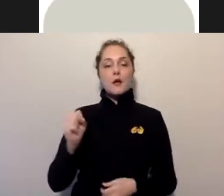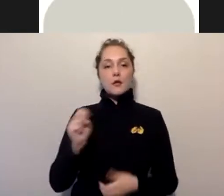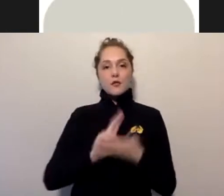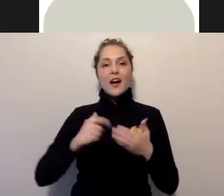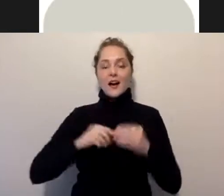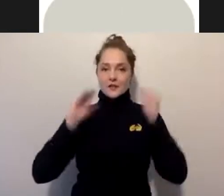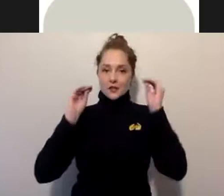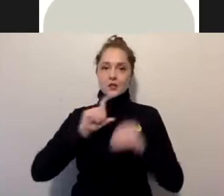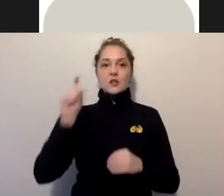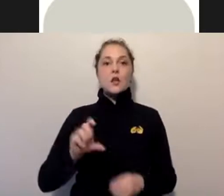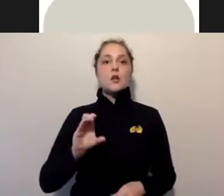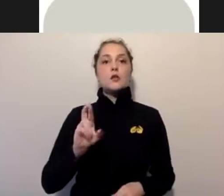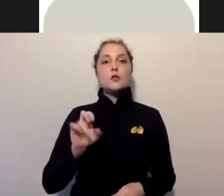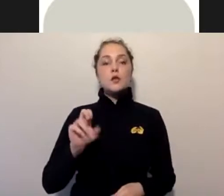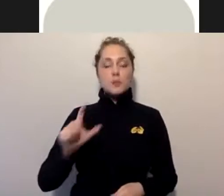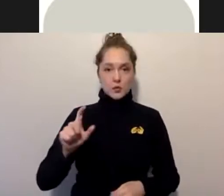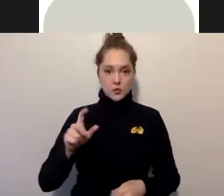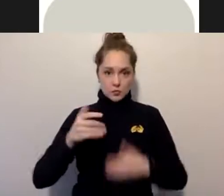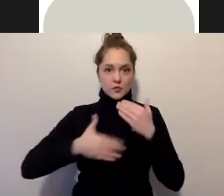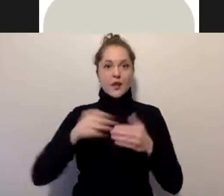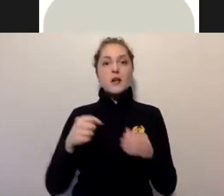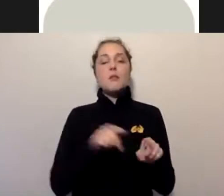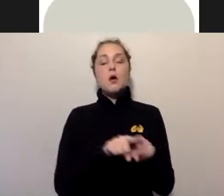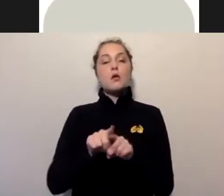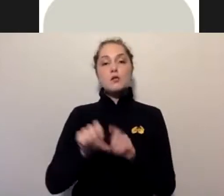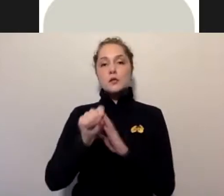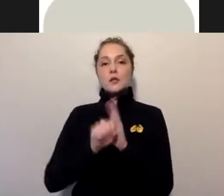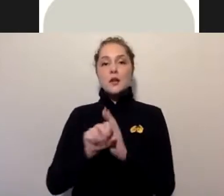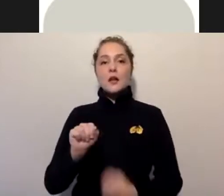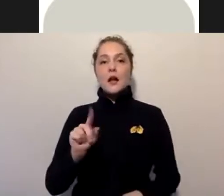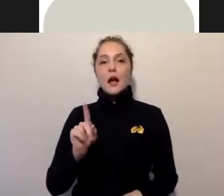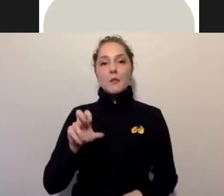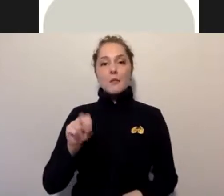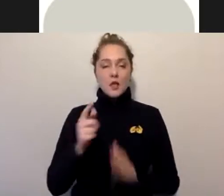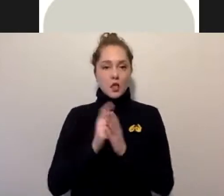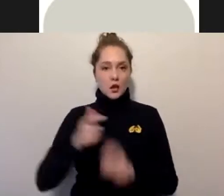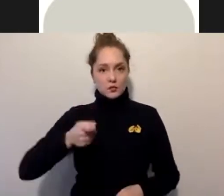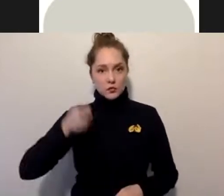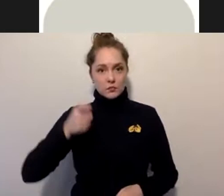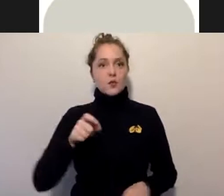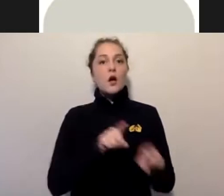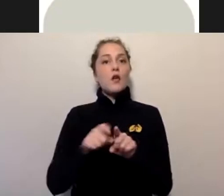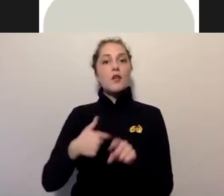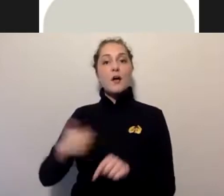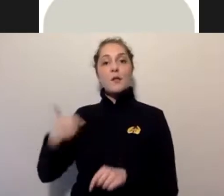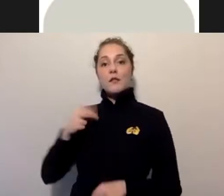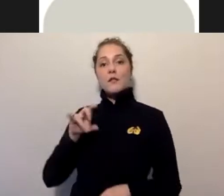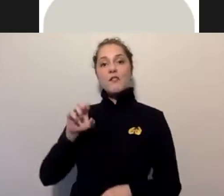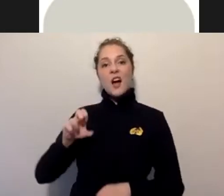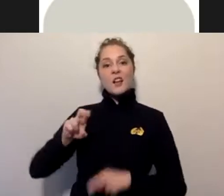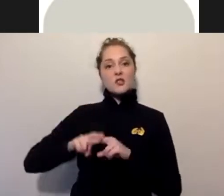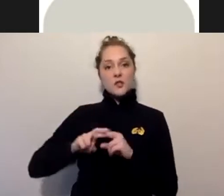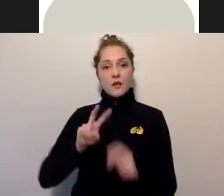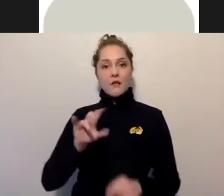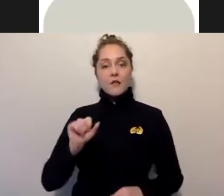I'm also a state administrative law judge. I am also the immediate past vice chair of the VIA Board of